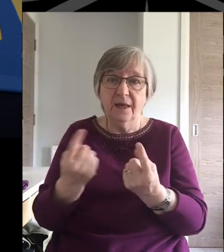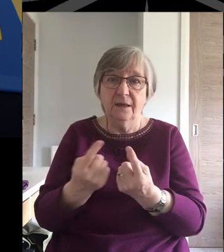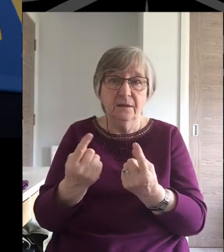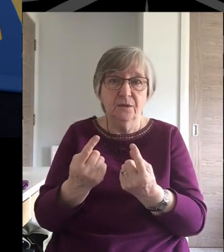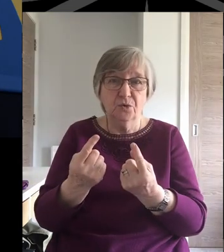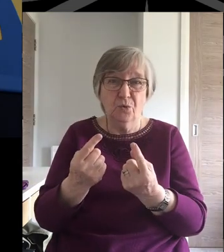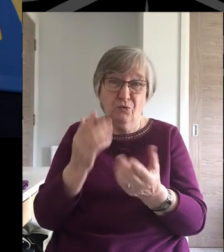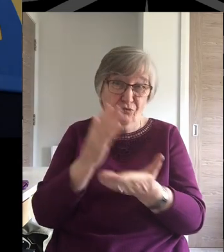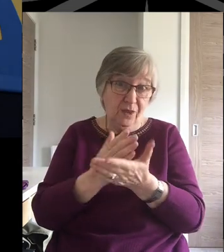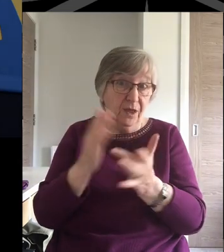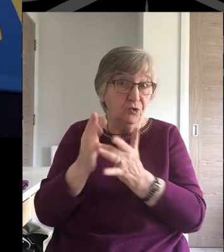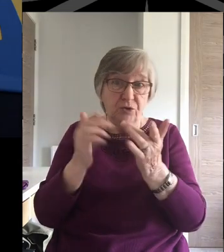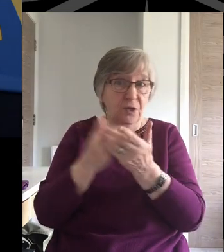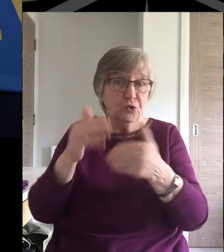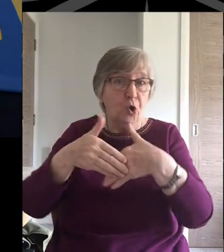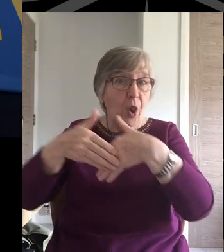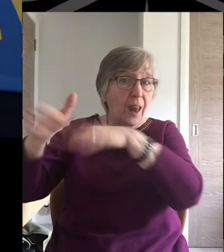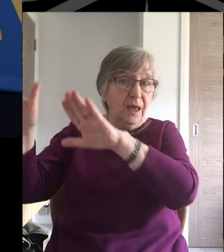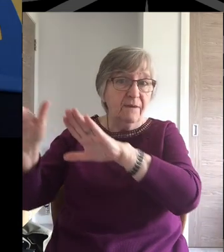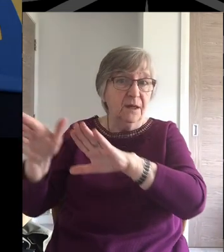not going away at all.